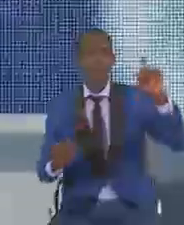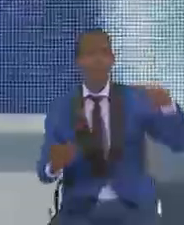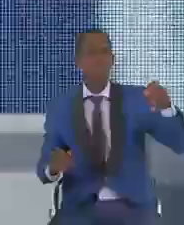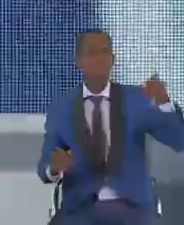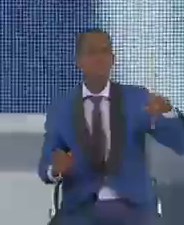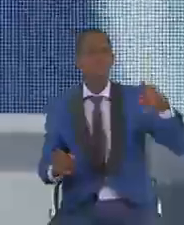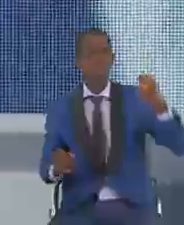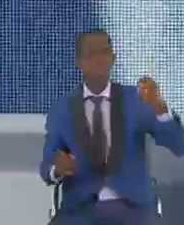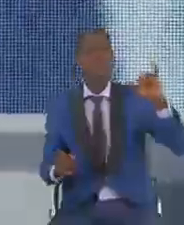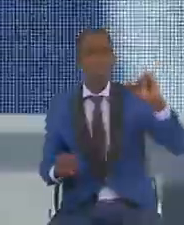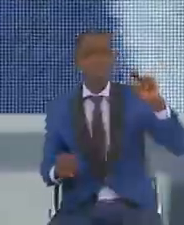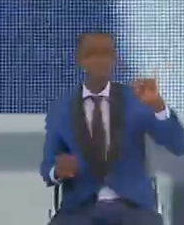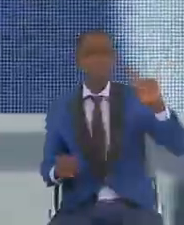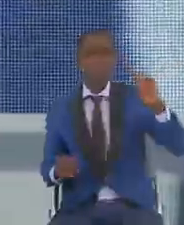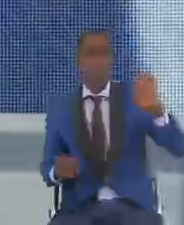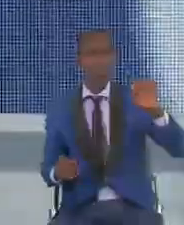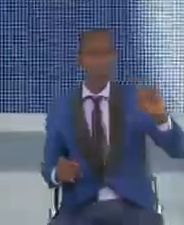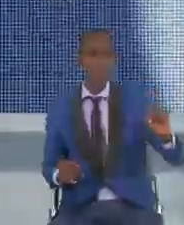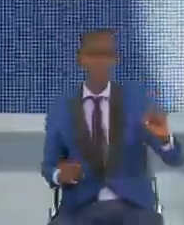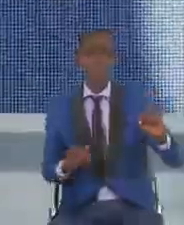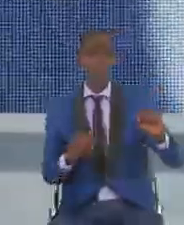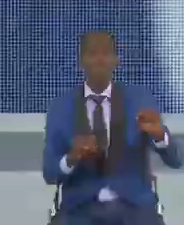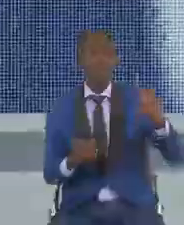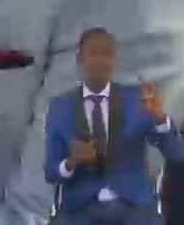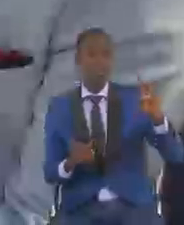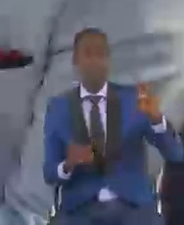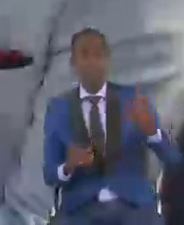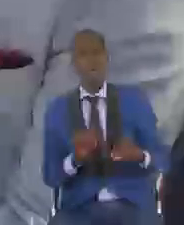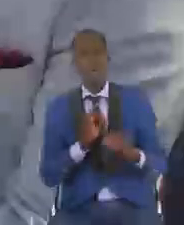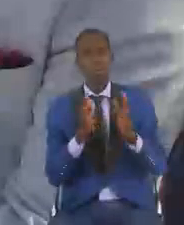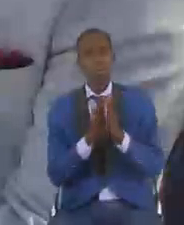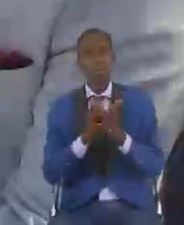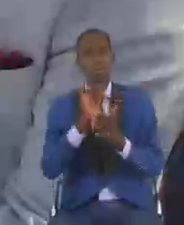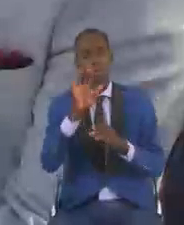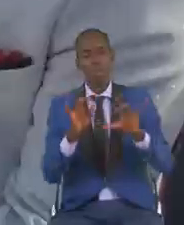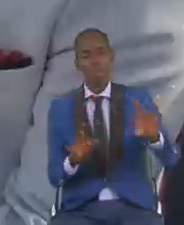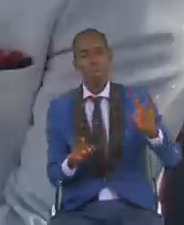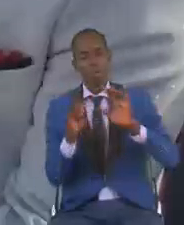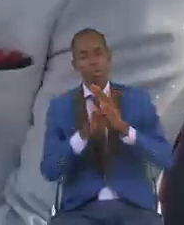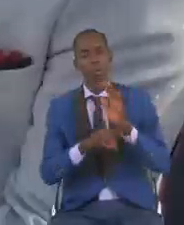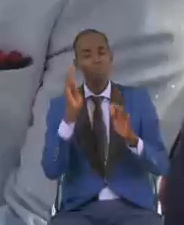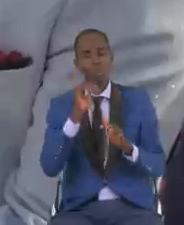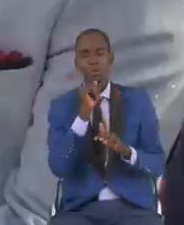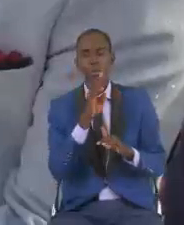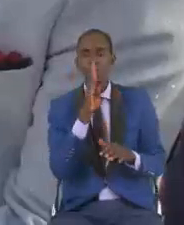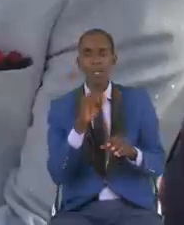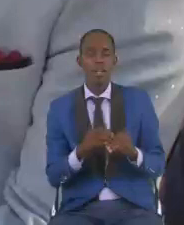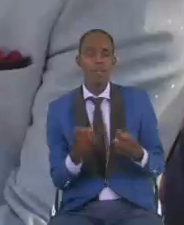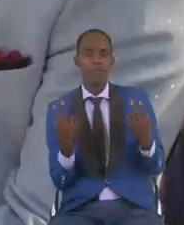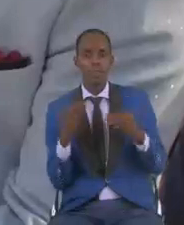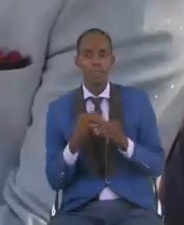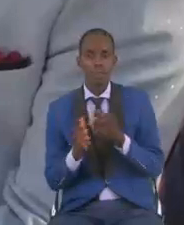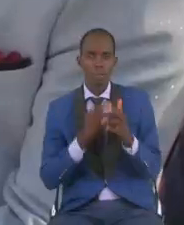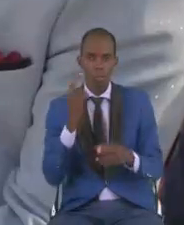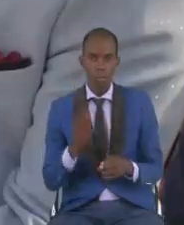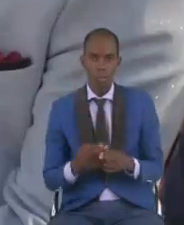your appointment will not be in vain in Jesus' name. Now, an appointed